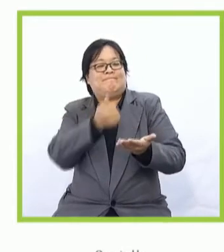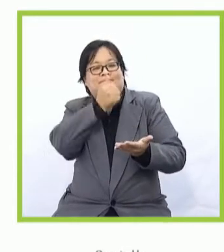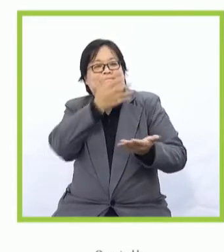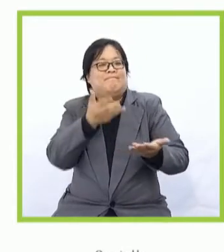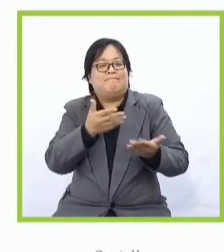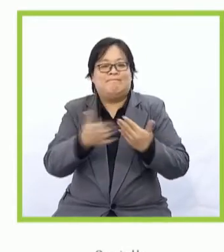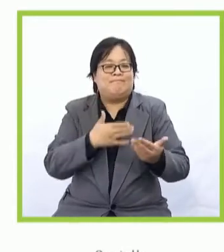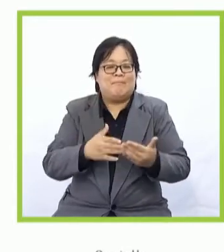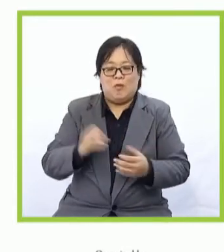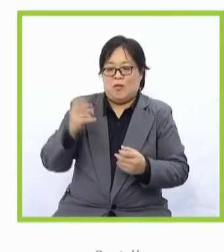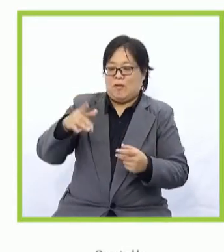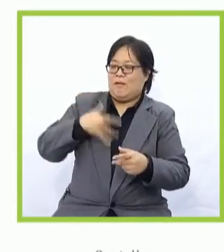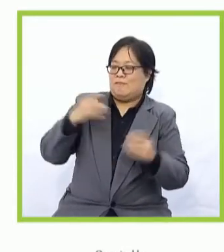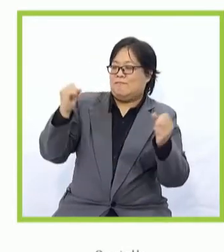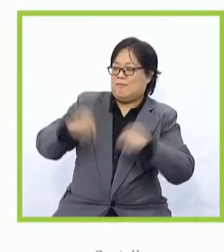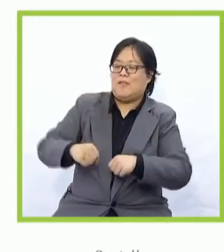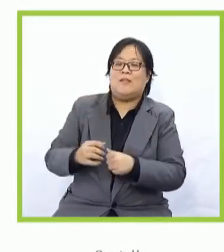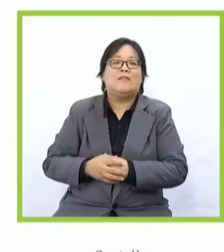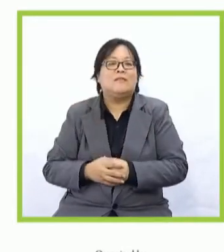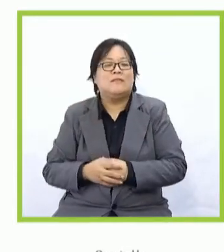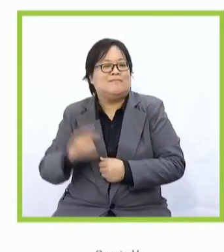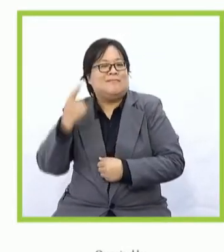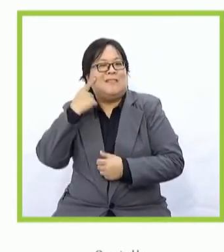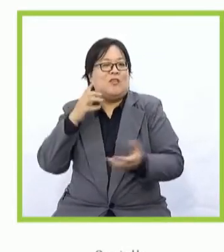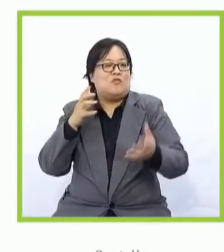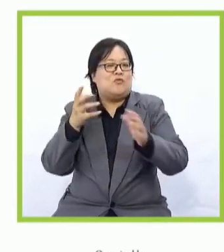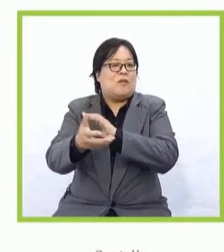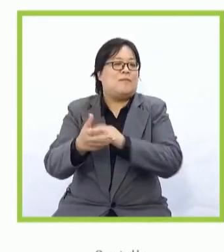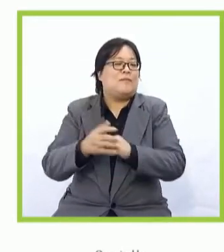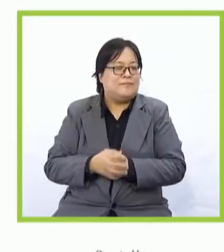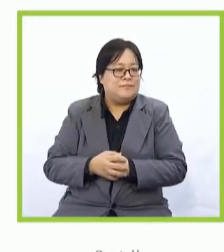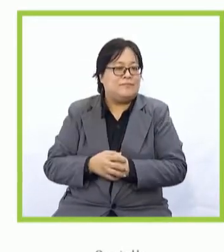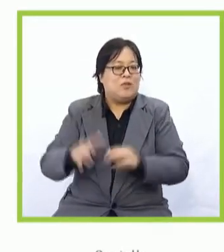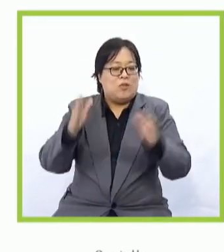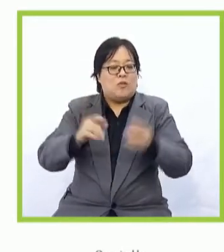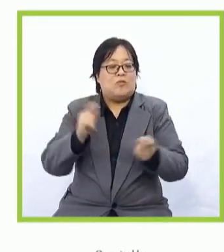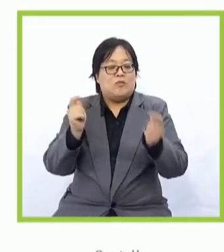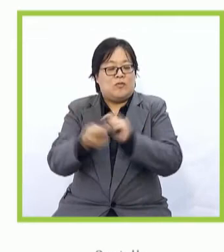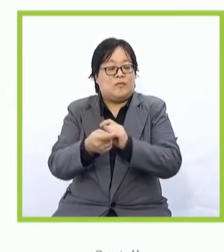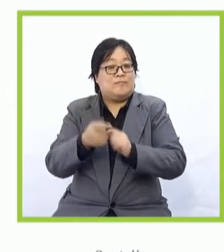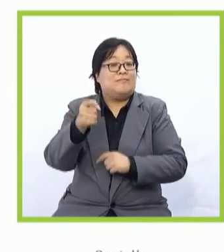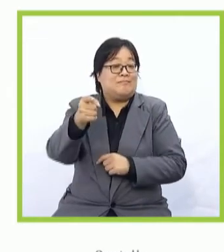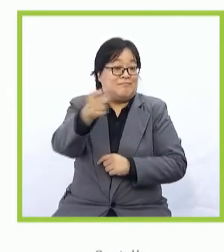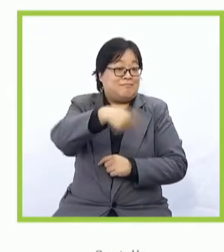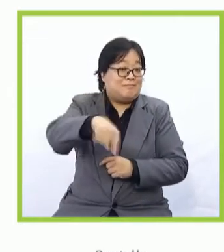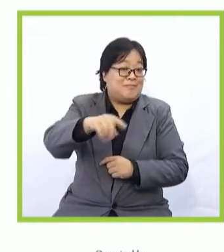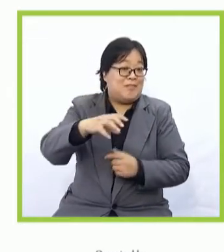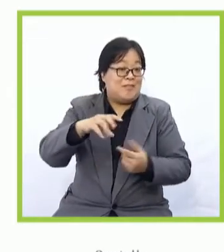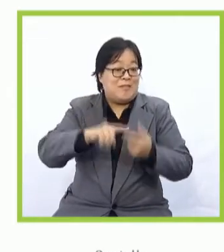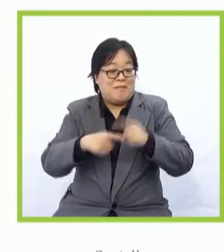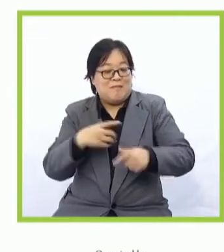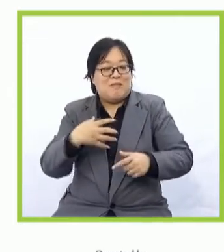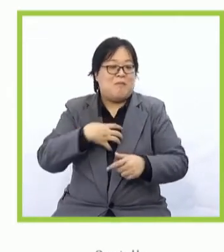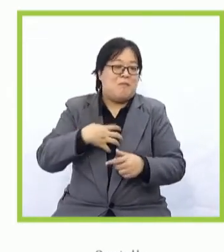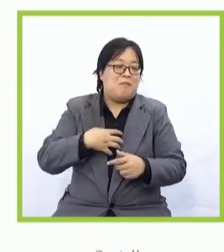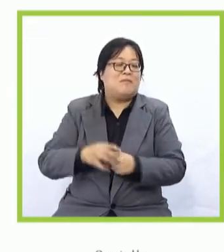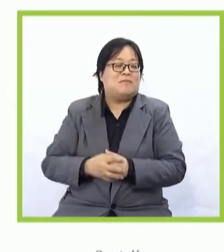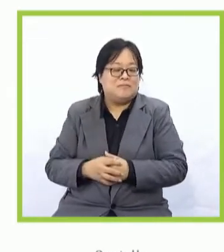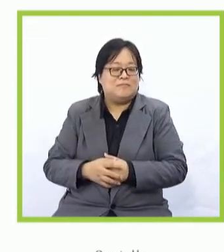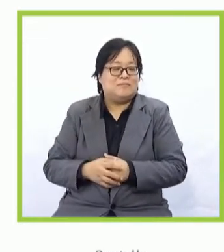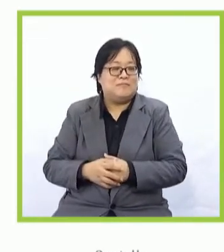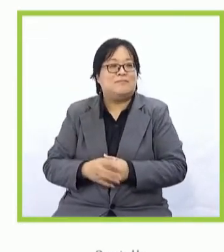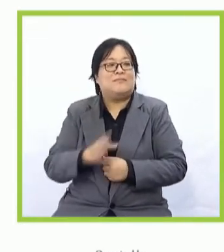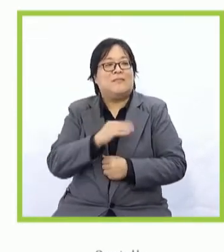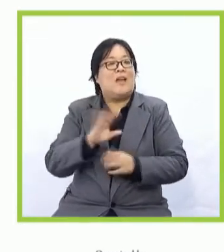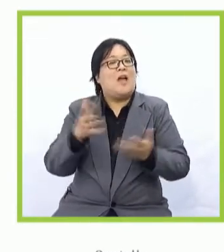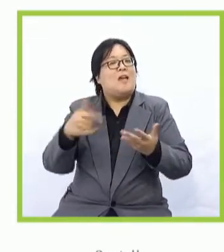with a bit of contention. Think about the disruptive change makers that you hear your friends complain about, and then think, how